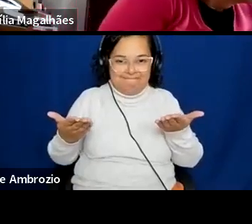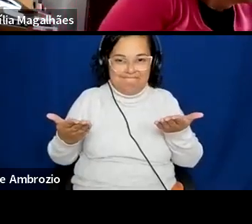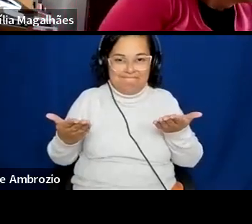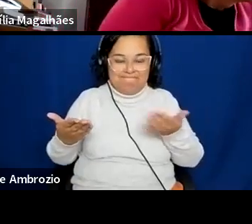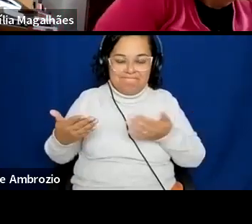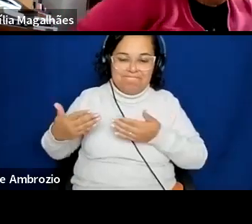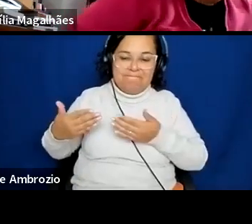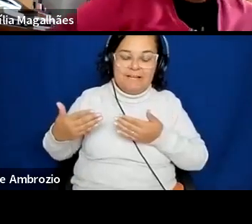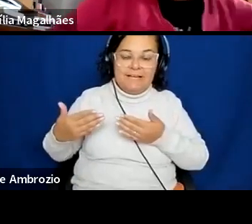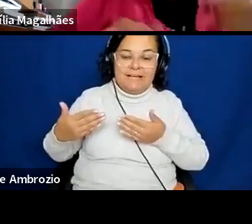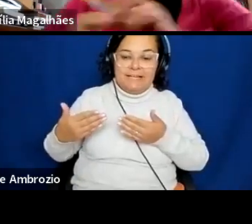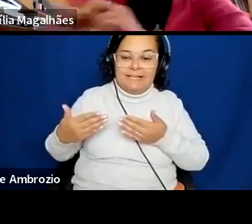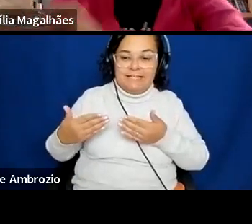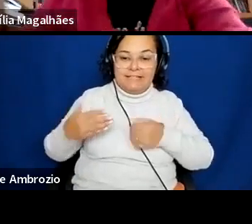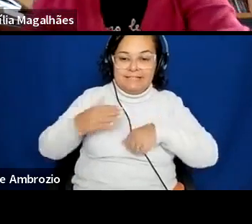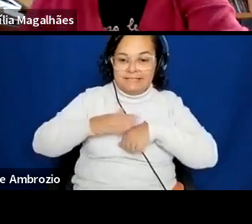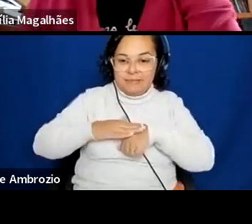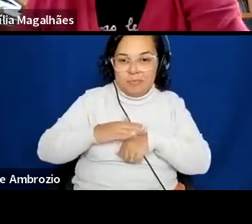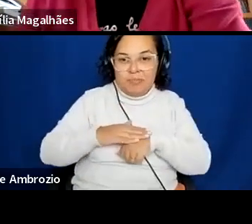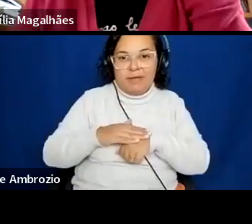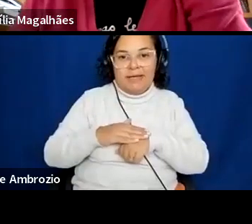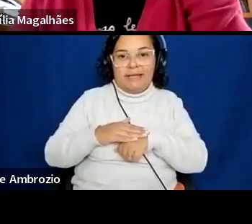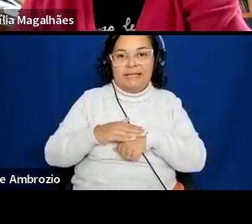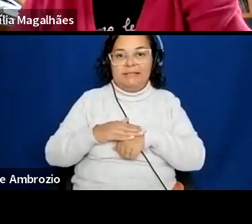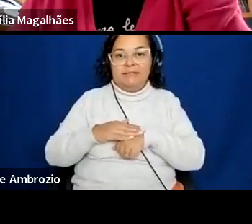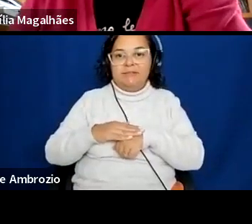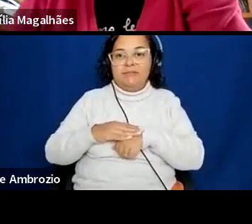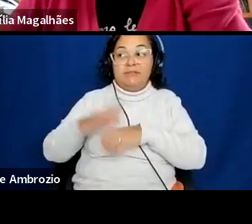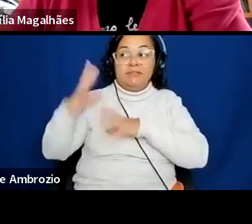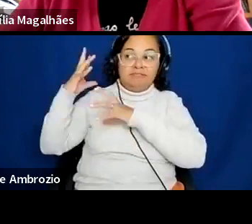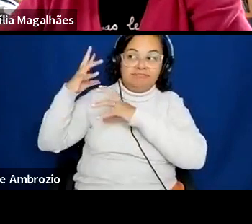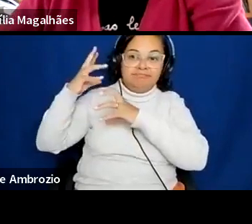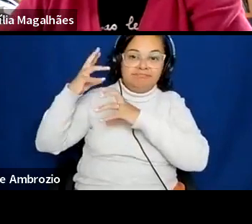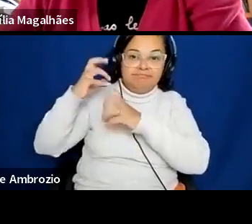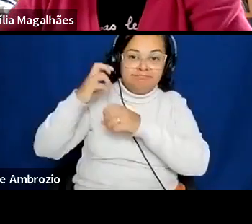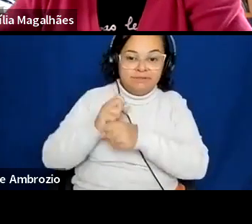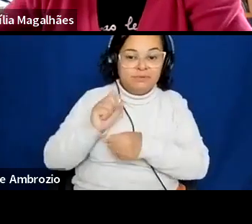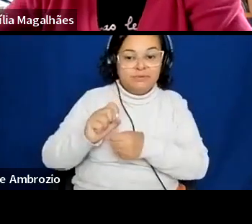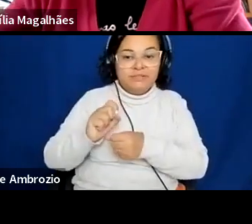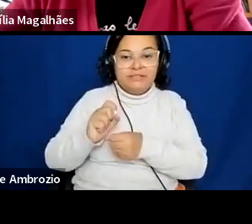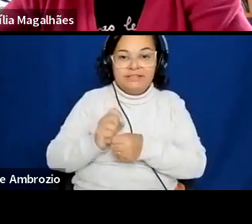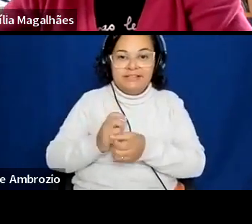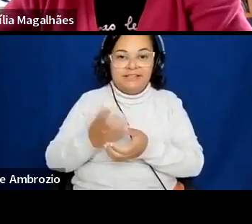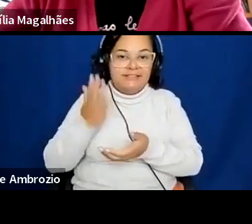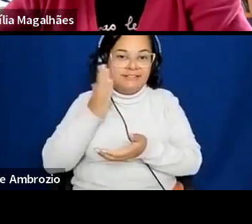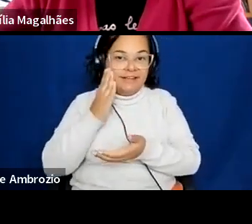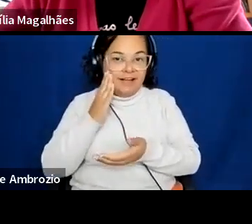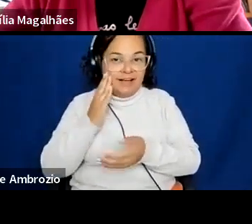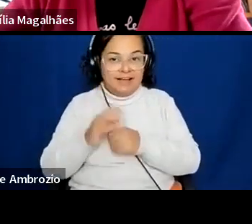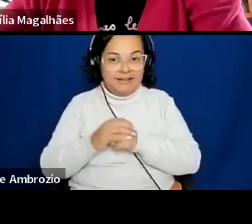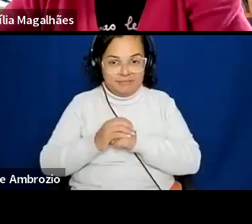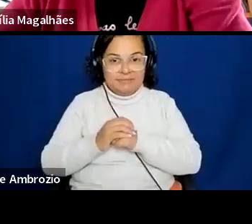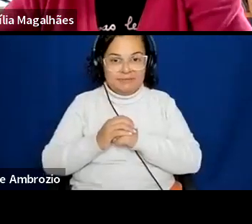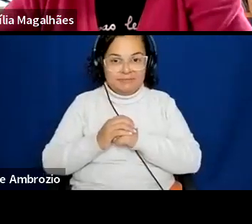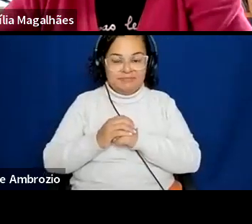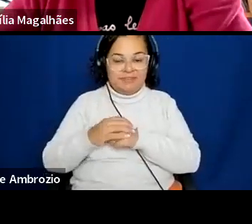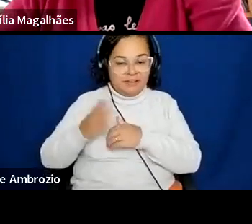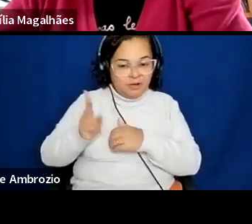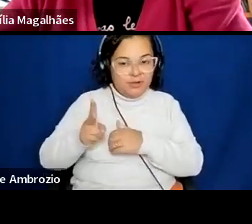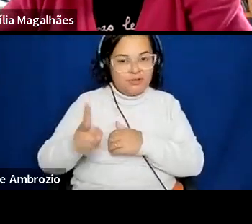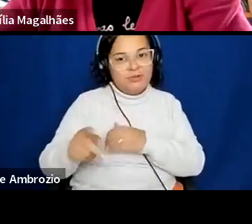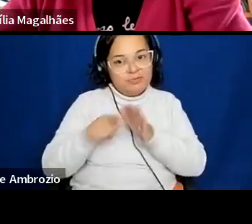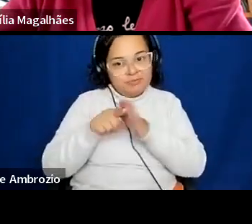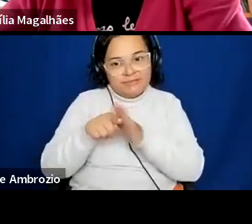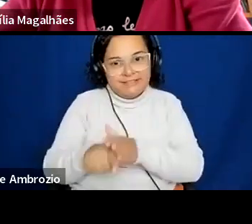we know that there are problems everywhere. We know the problems of your own profession and of